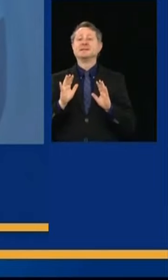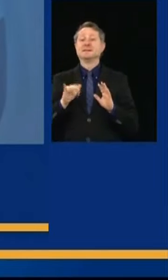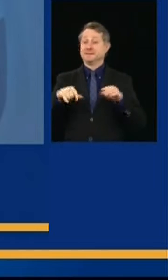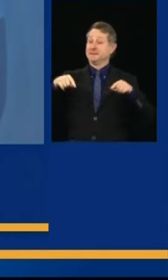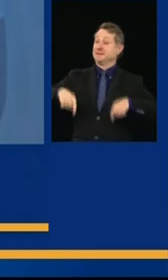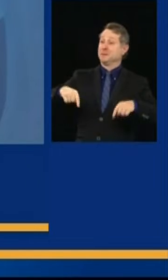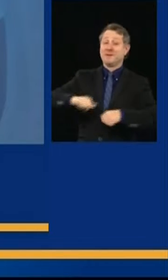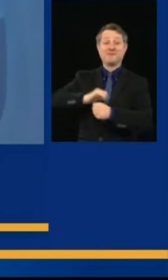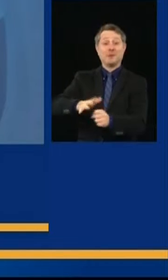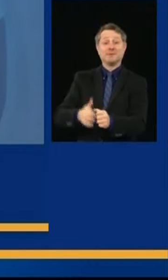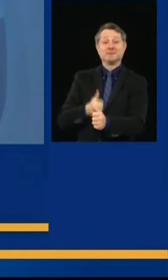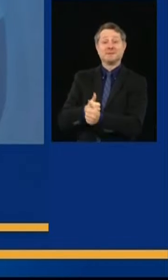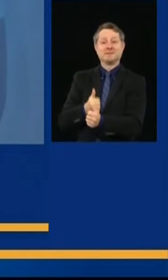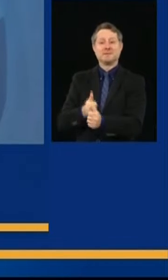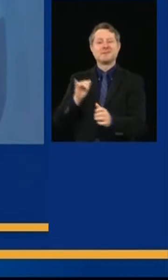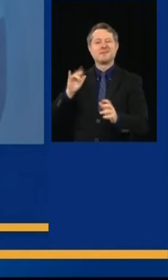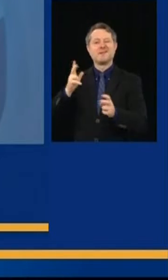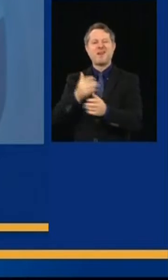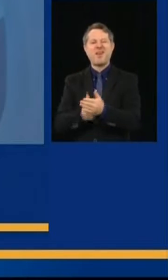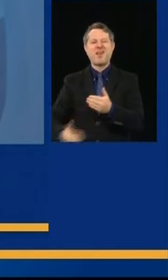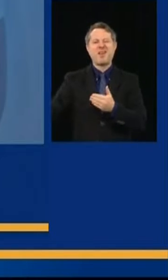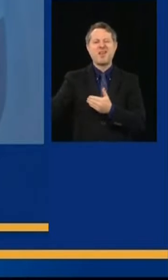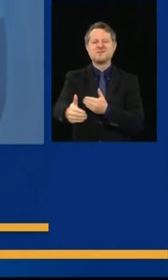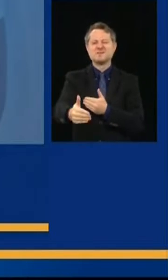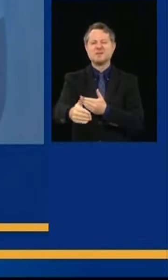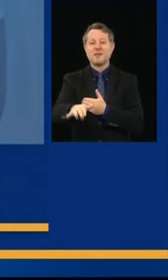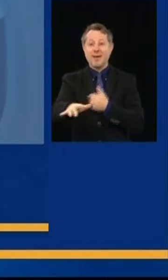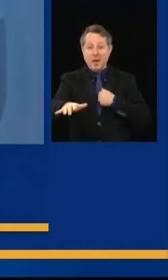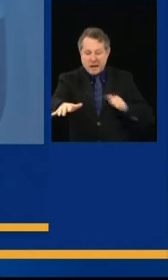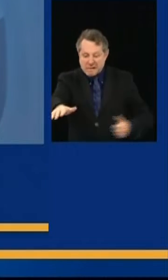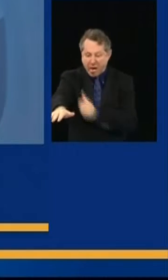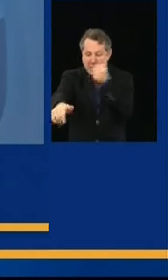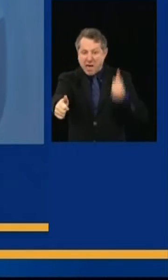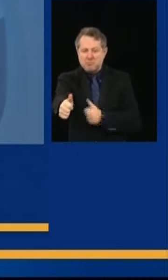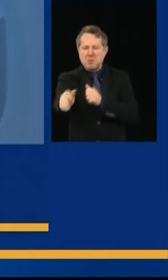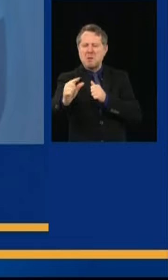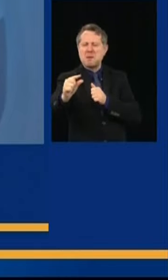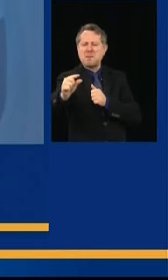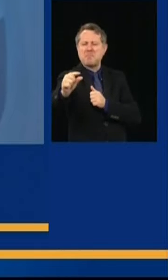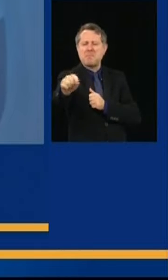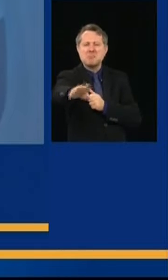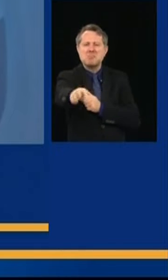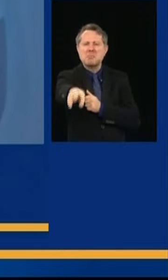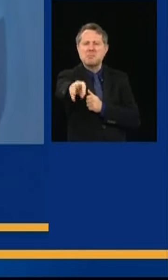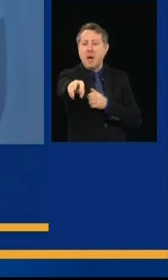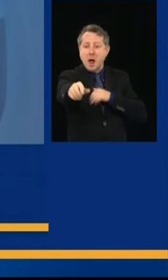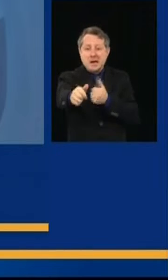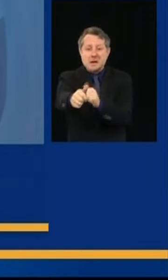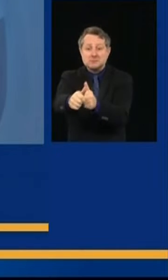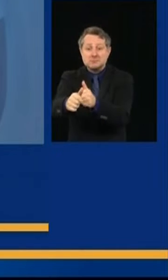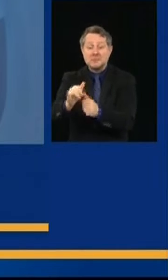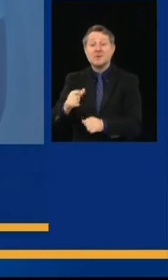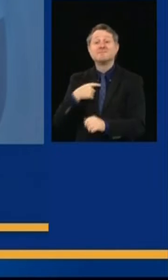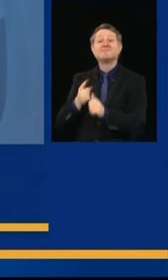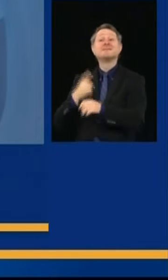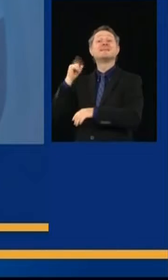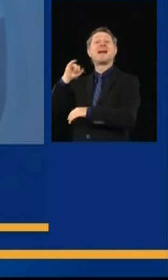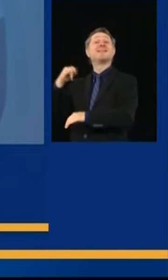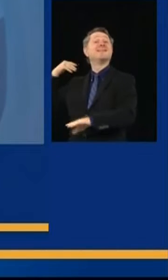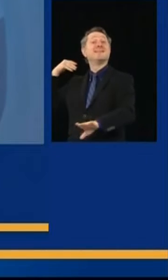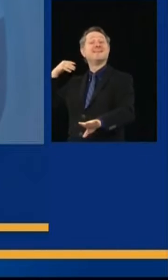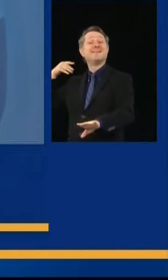of the way in this country. When we first started with this virus, we were told it was coming from China,